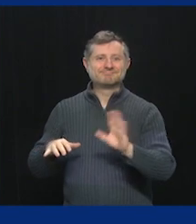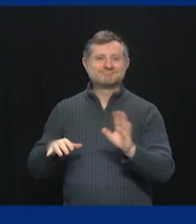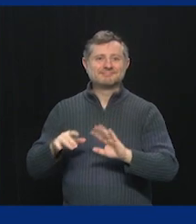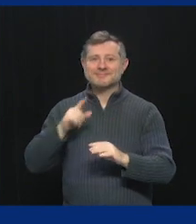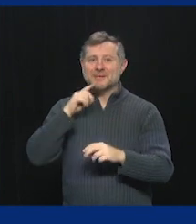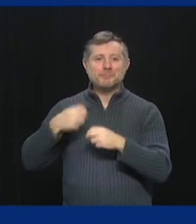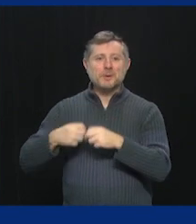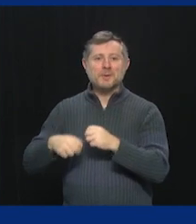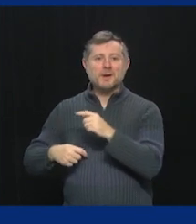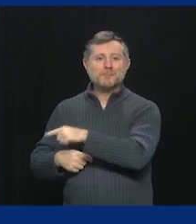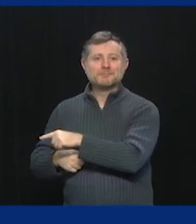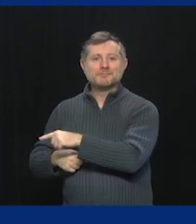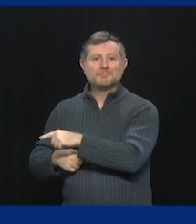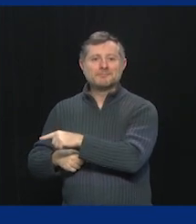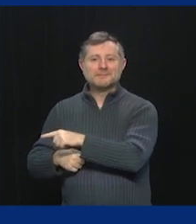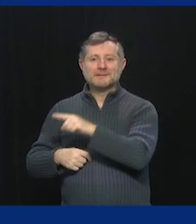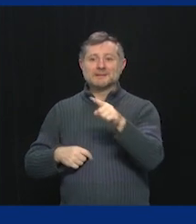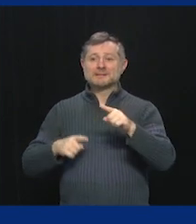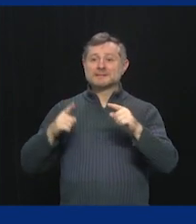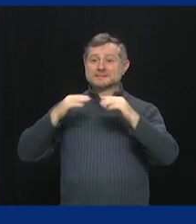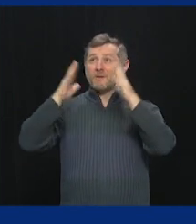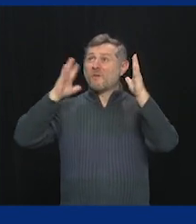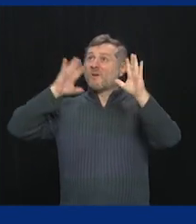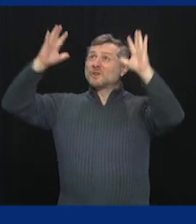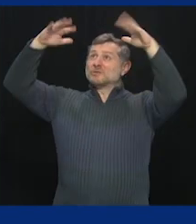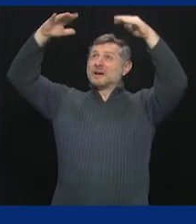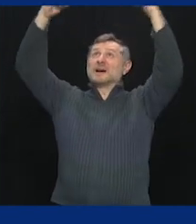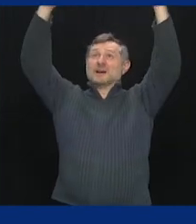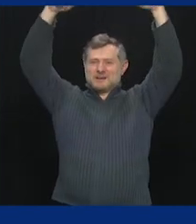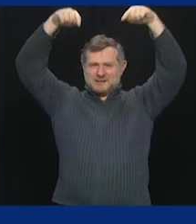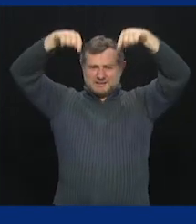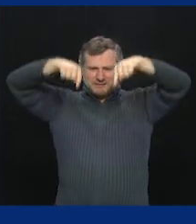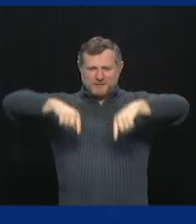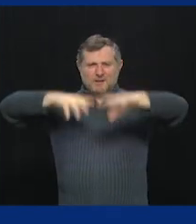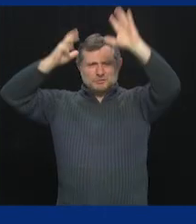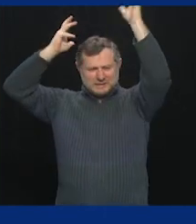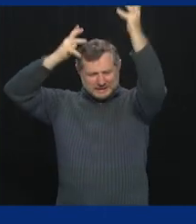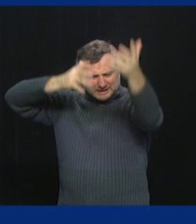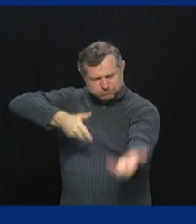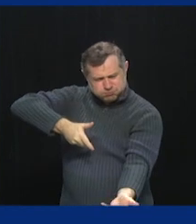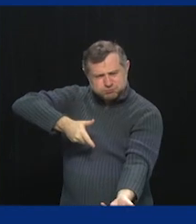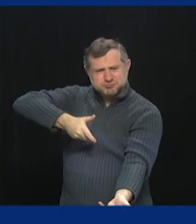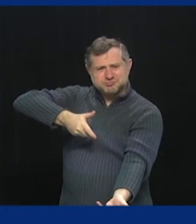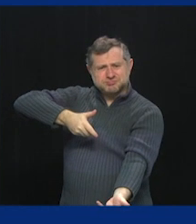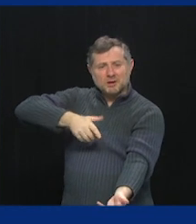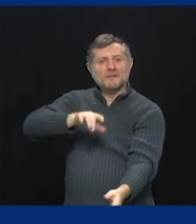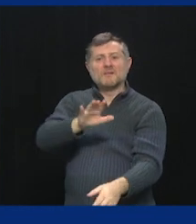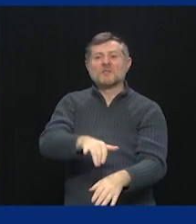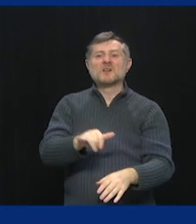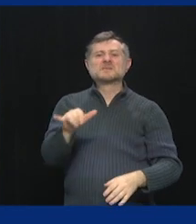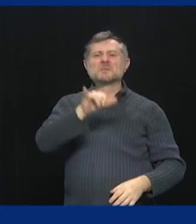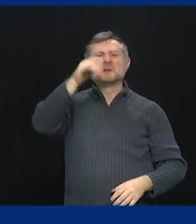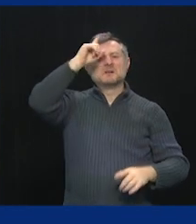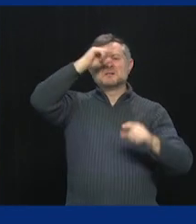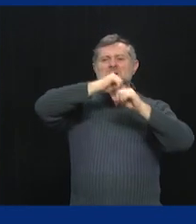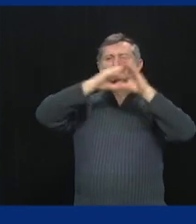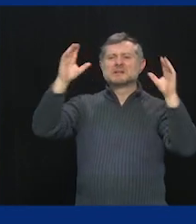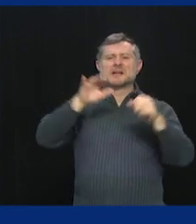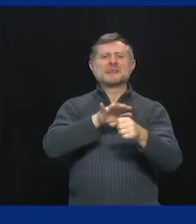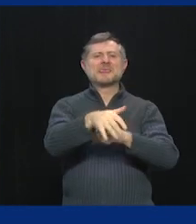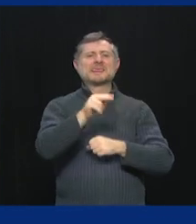when the heavens break loose and multiple storm systems converge and they drop a Niagara Falls level of water on our